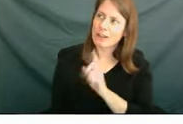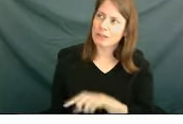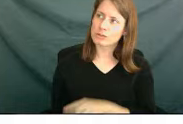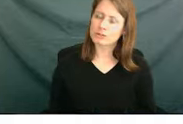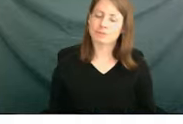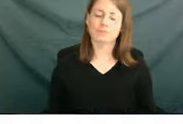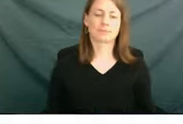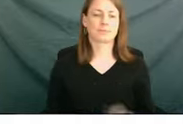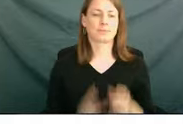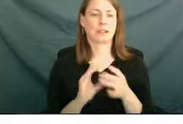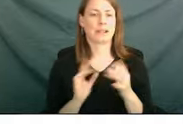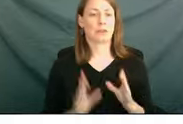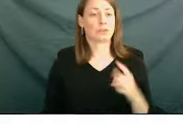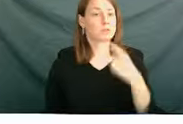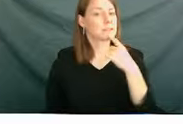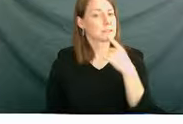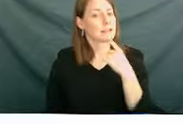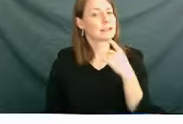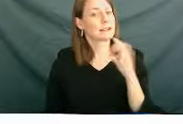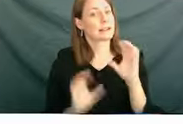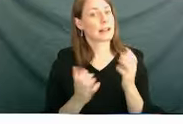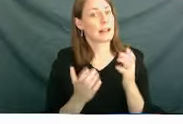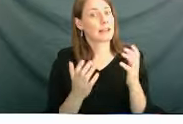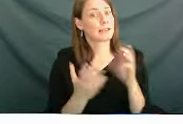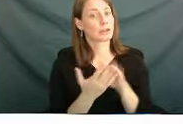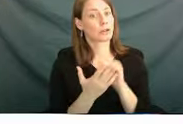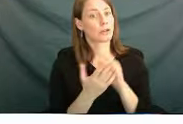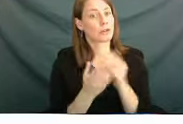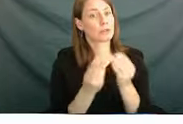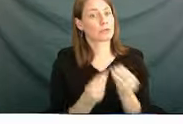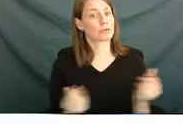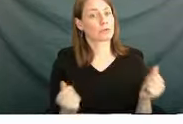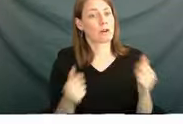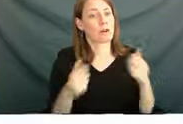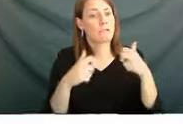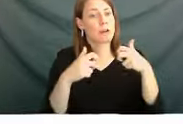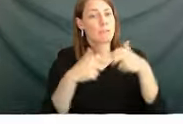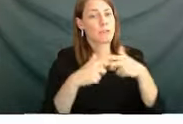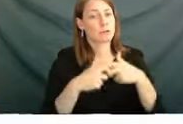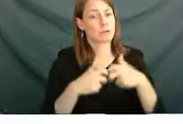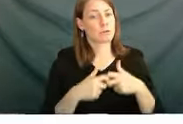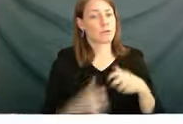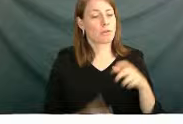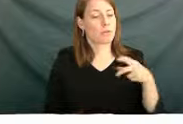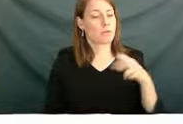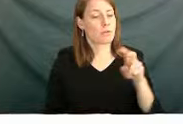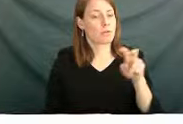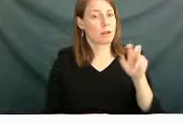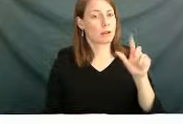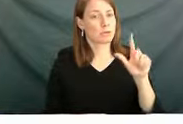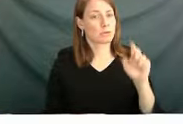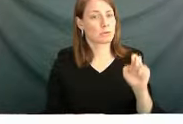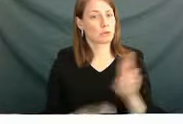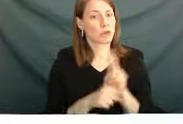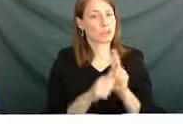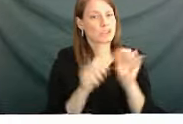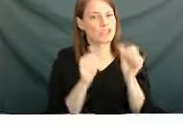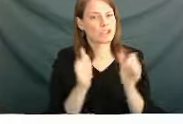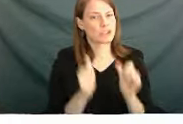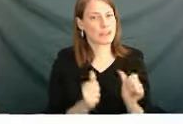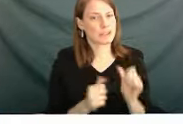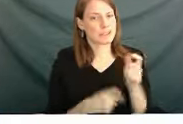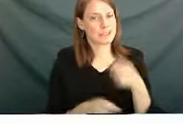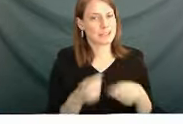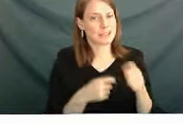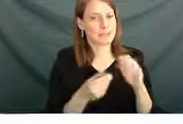and Paul spends most of his time at the table of children who need more attention. How are we going to work it out? 4 of them